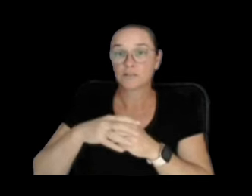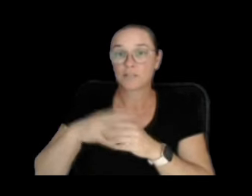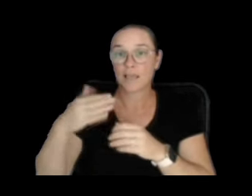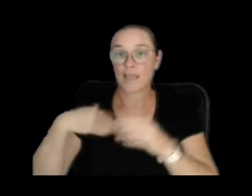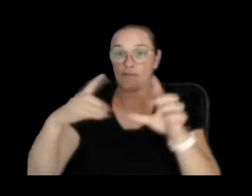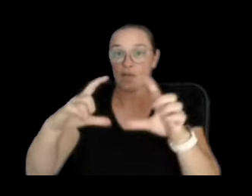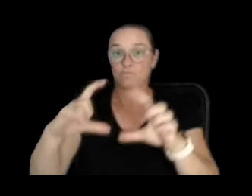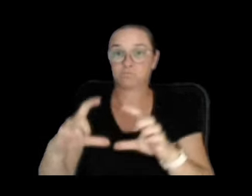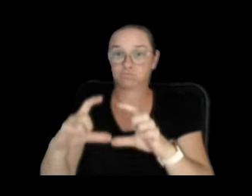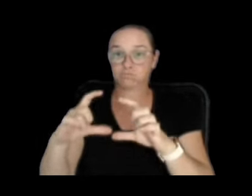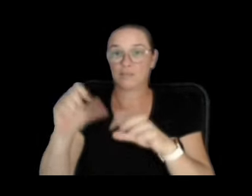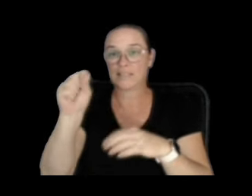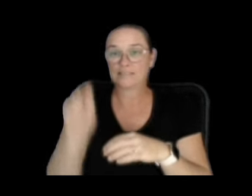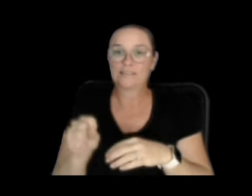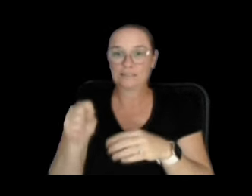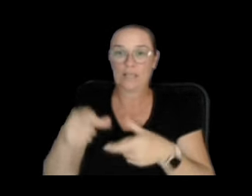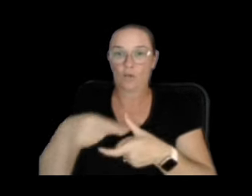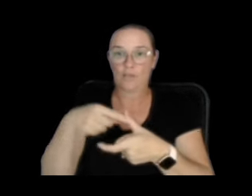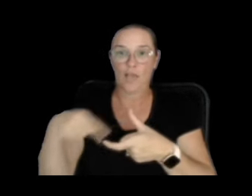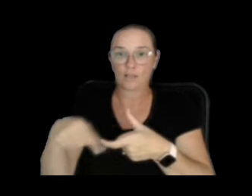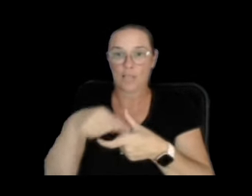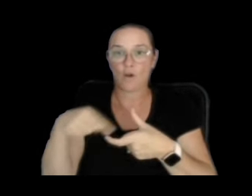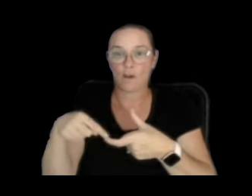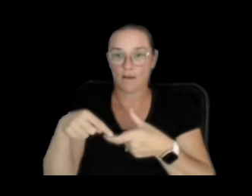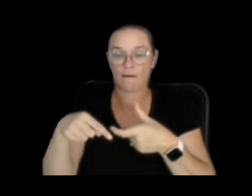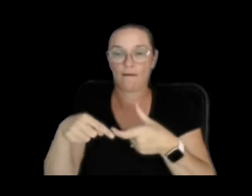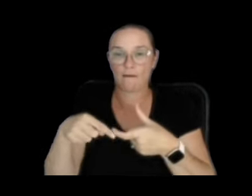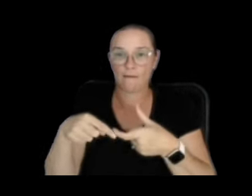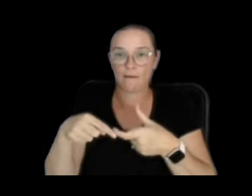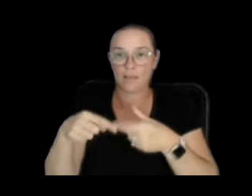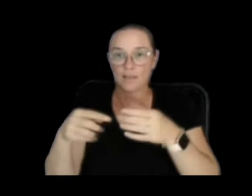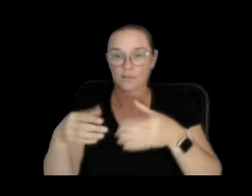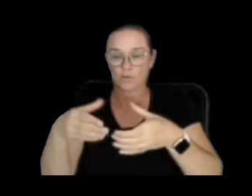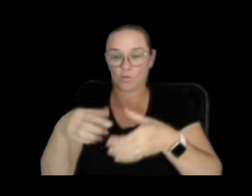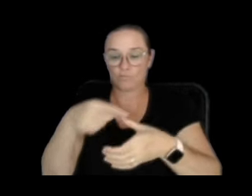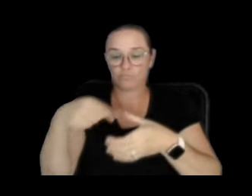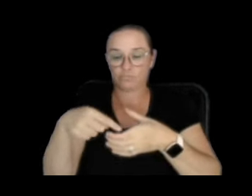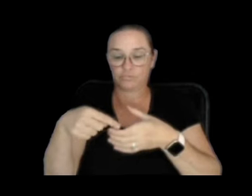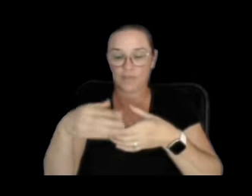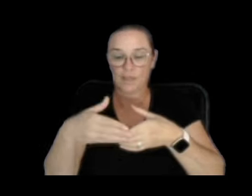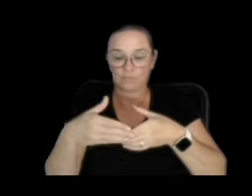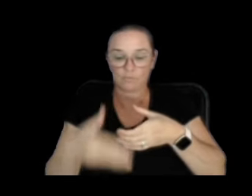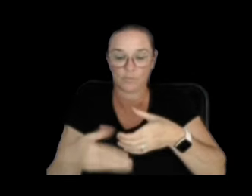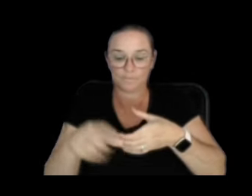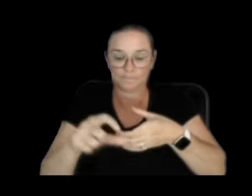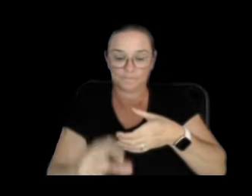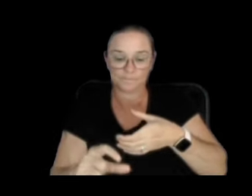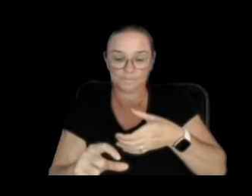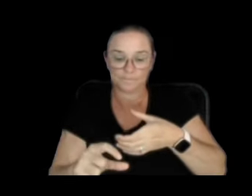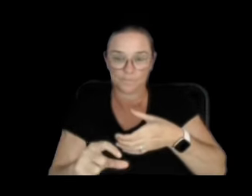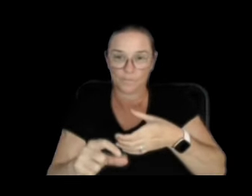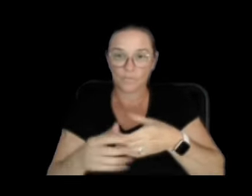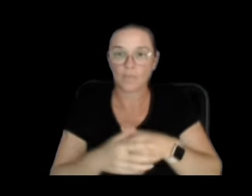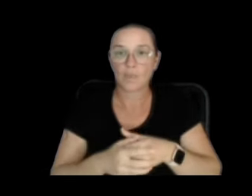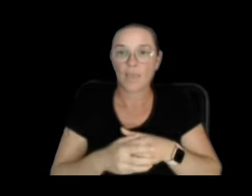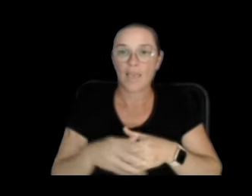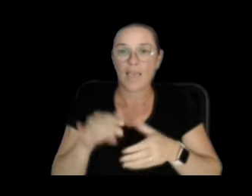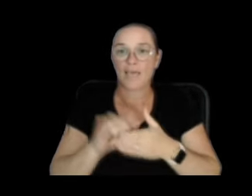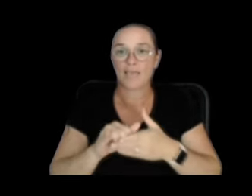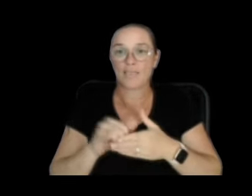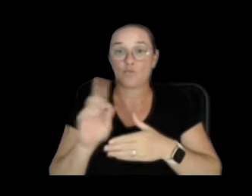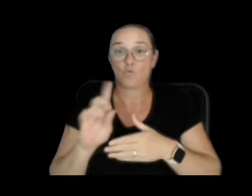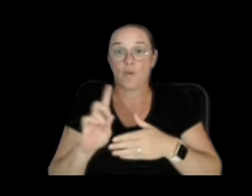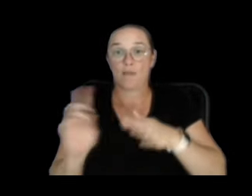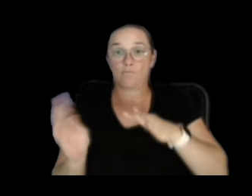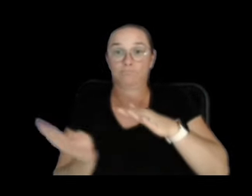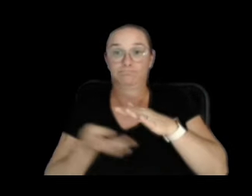in that South Caldera area, as you would expect. So that's where the magma is building